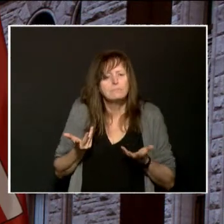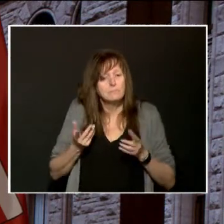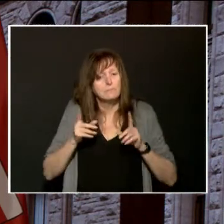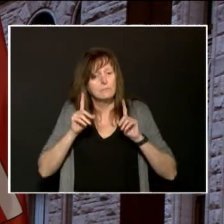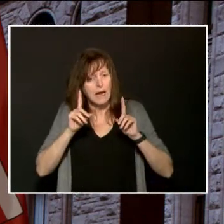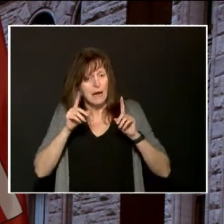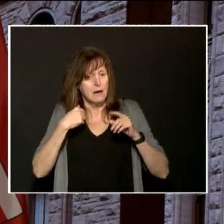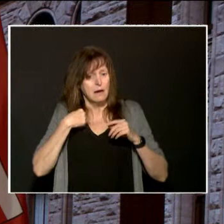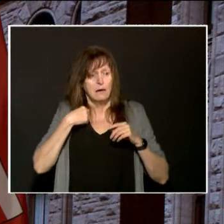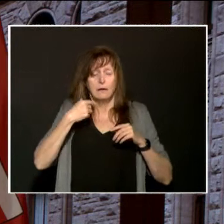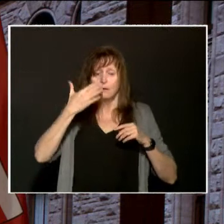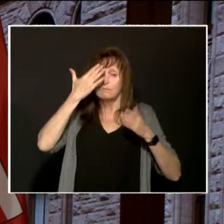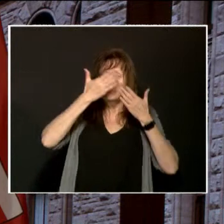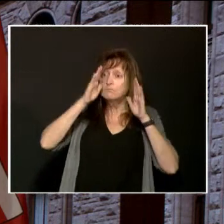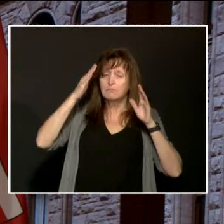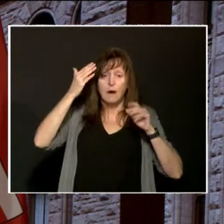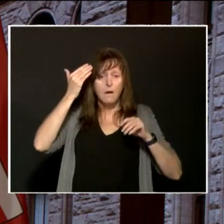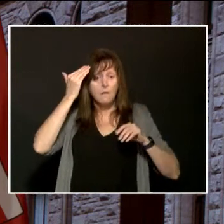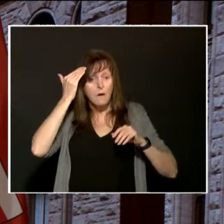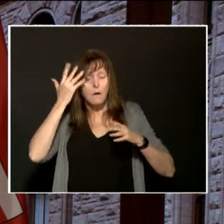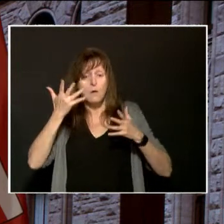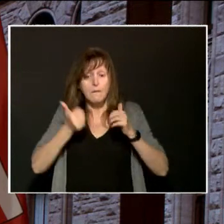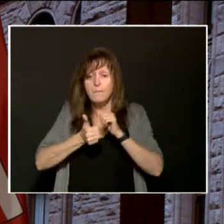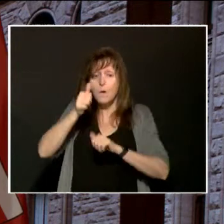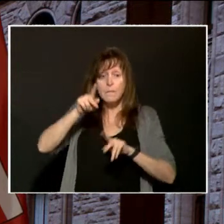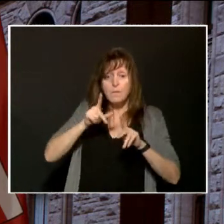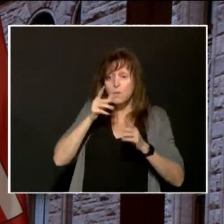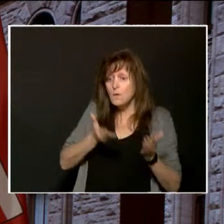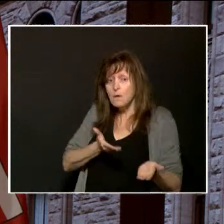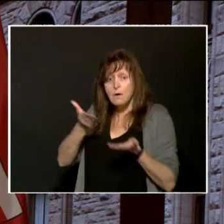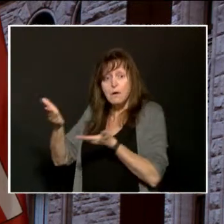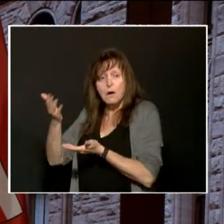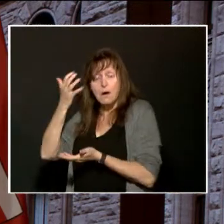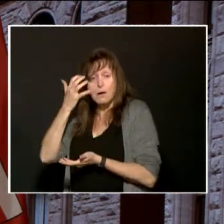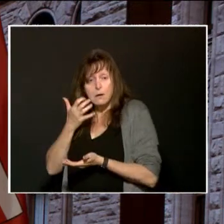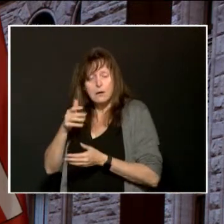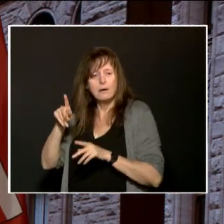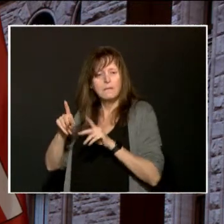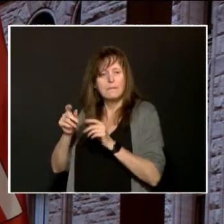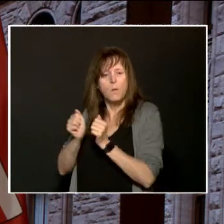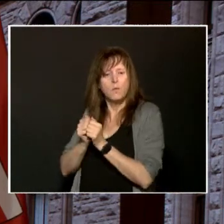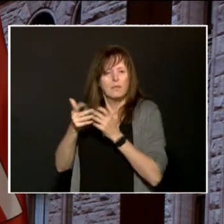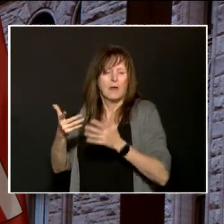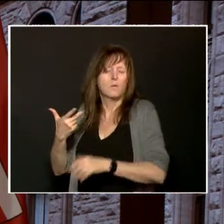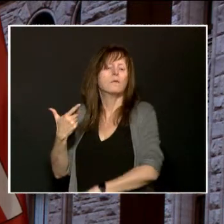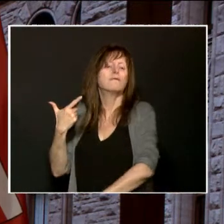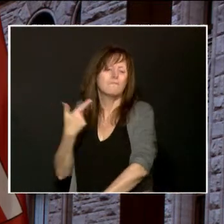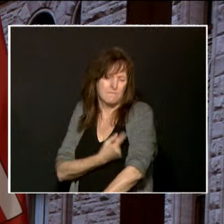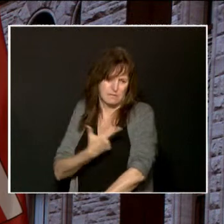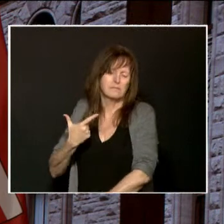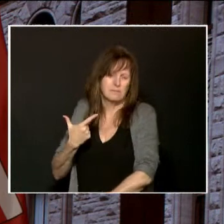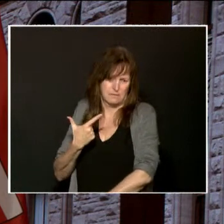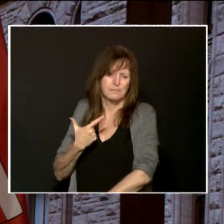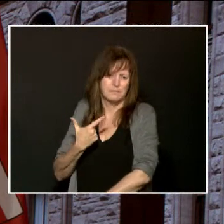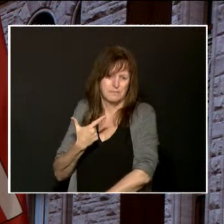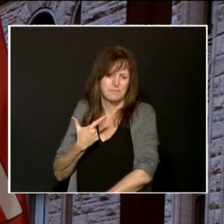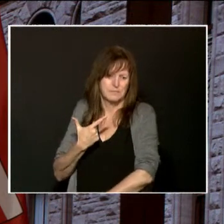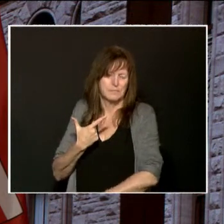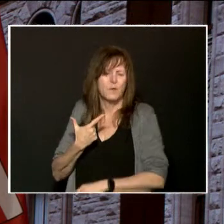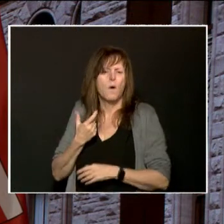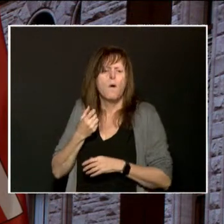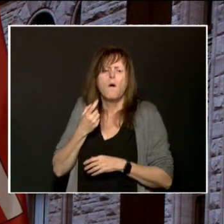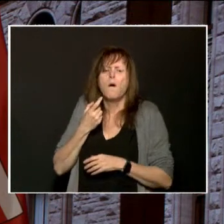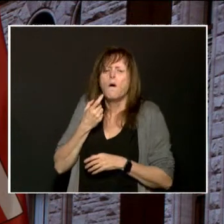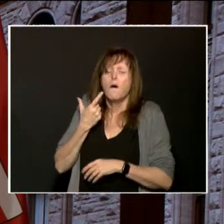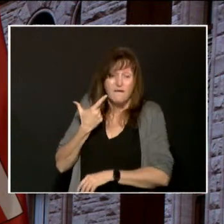of cases are people who have not received any vaccine, or maybe have received one dose within a few days.